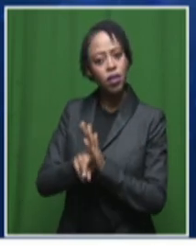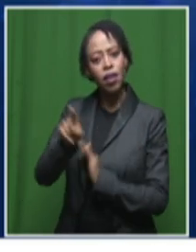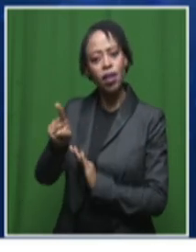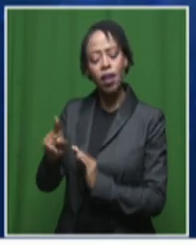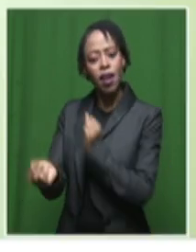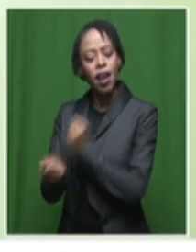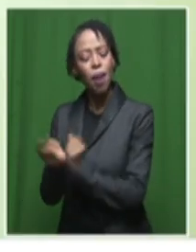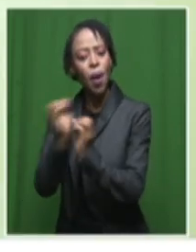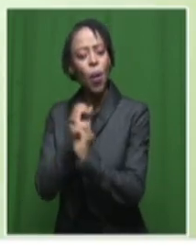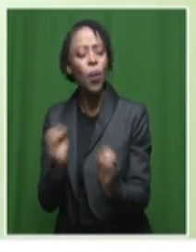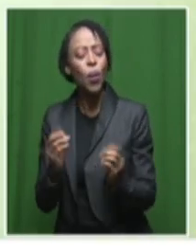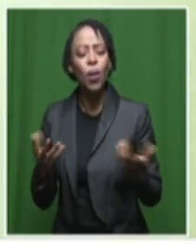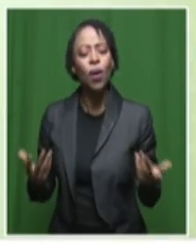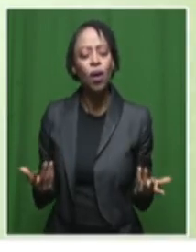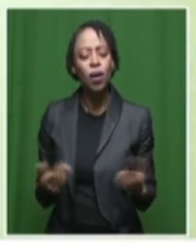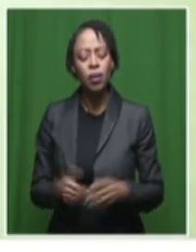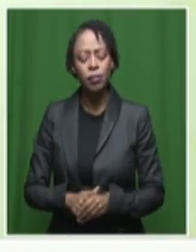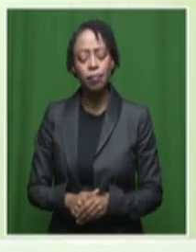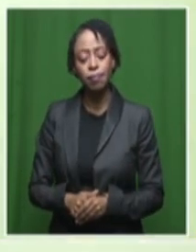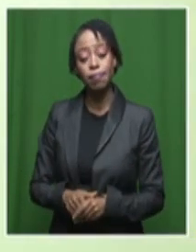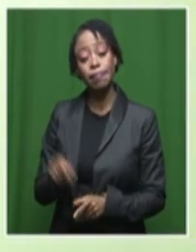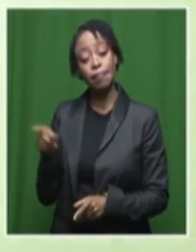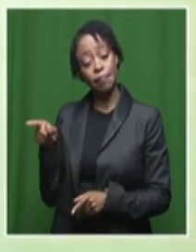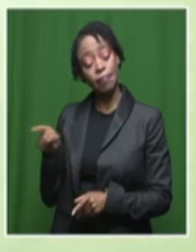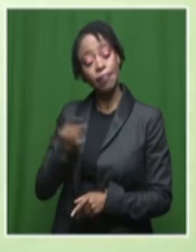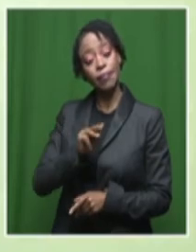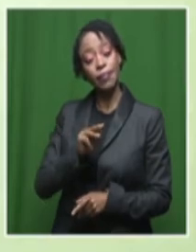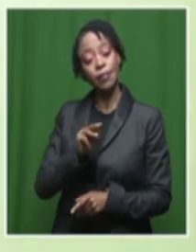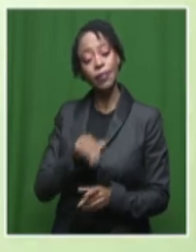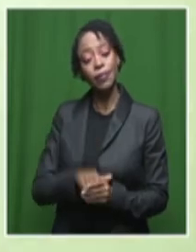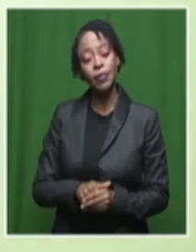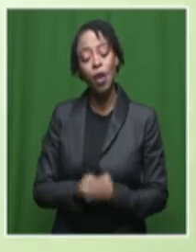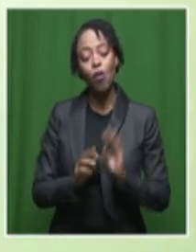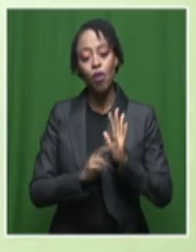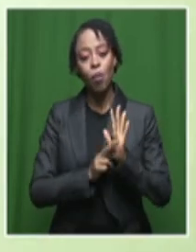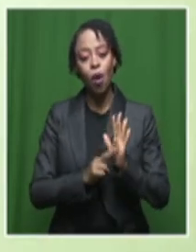taken and trend. Phophi, SABC News, Johannesburg.